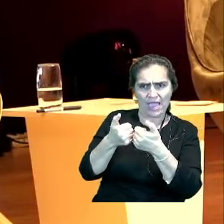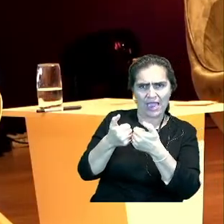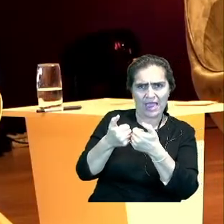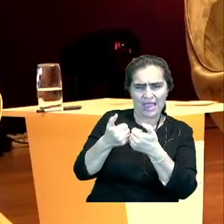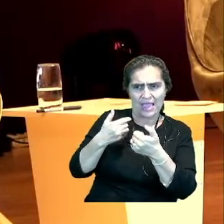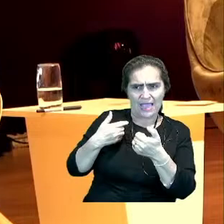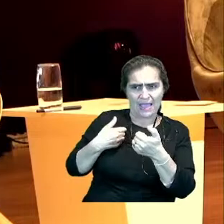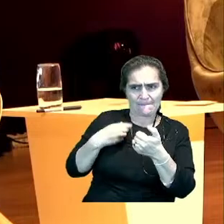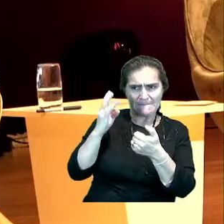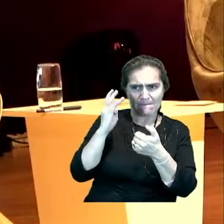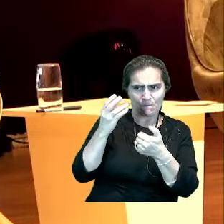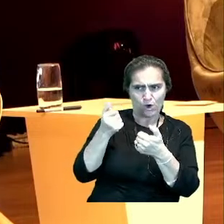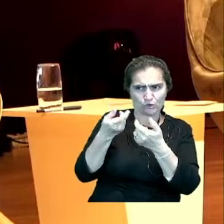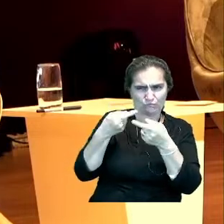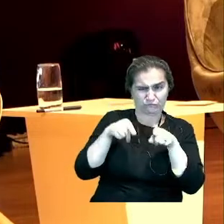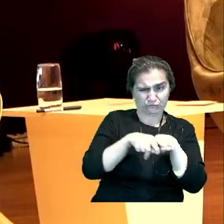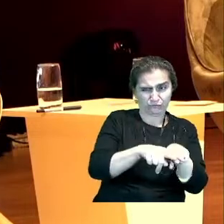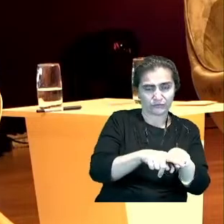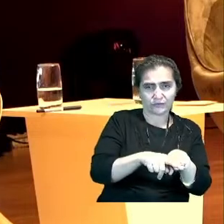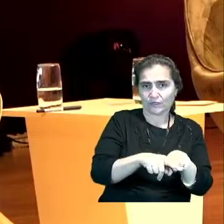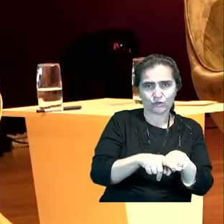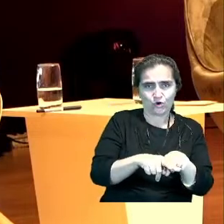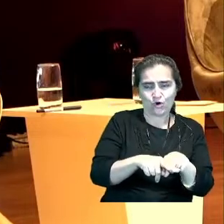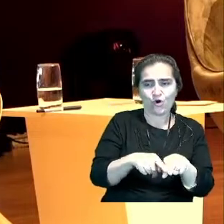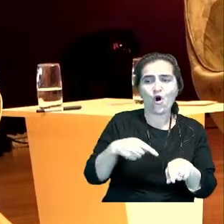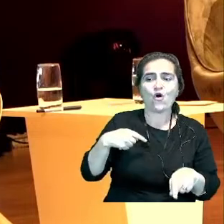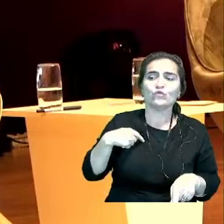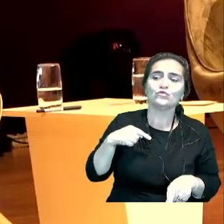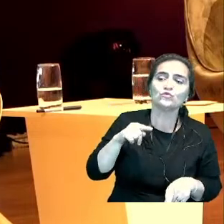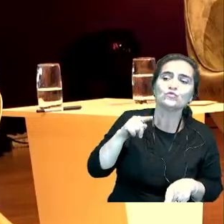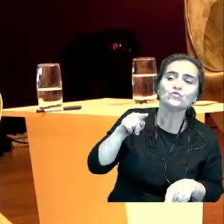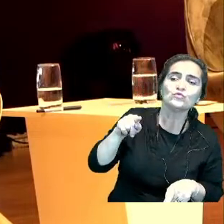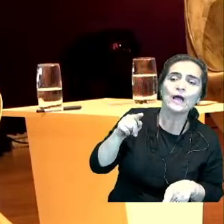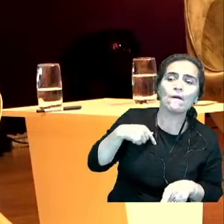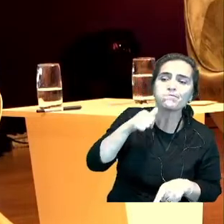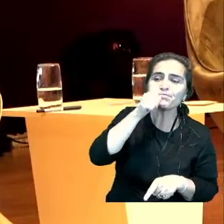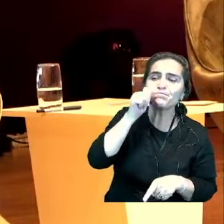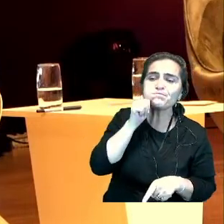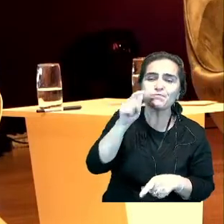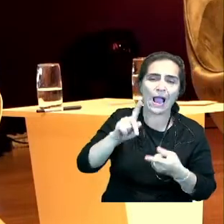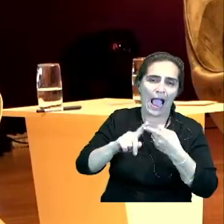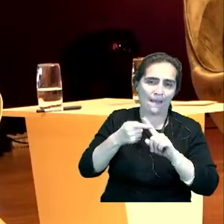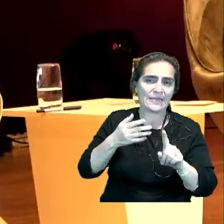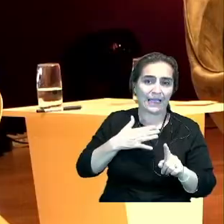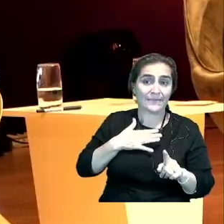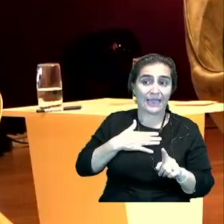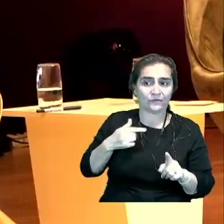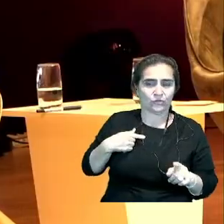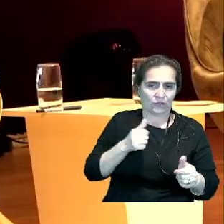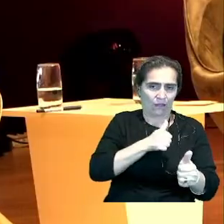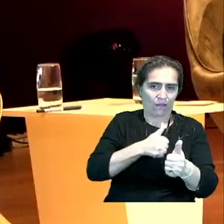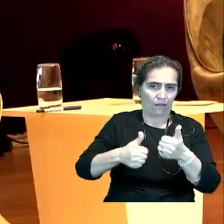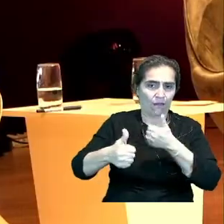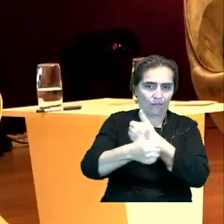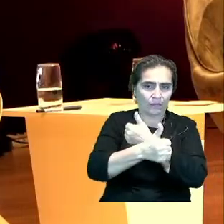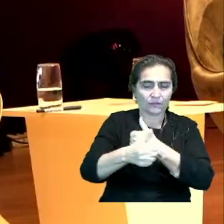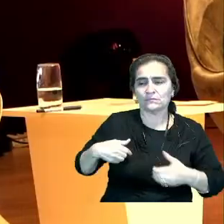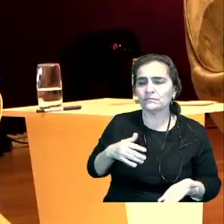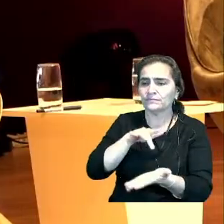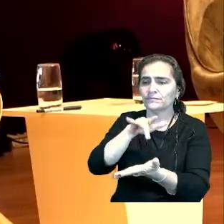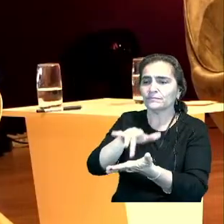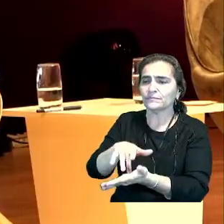going around with my husband. I would be the midwife of somebody I liked, because to be able to have synergy, we have to like each other, and that is economy with